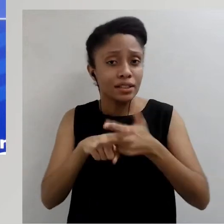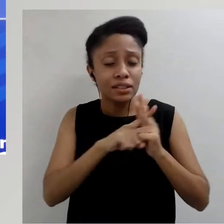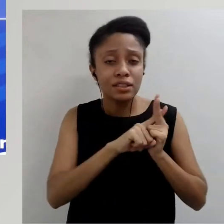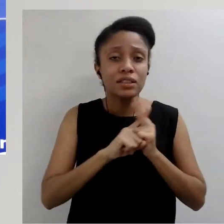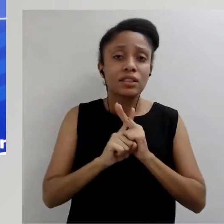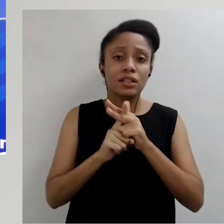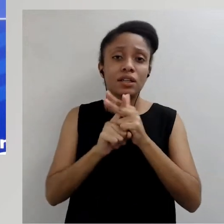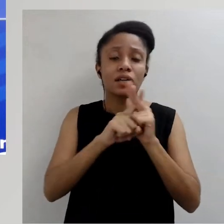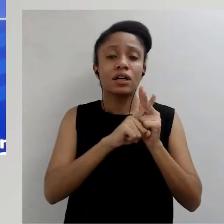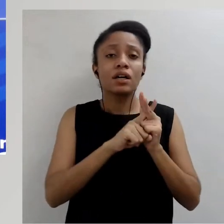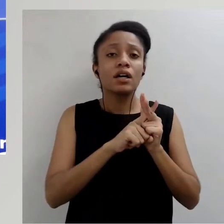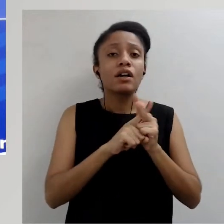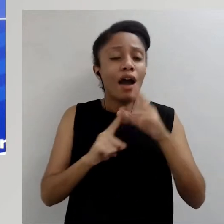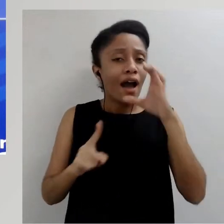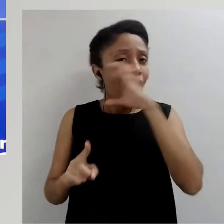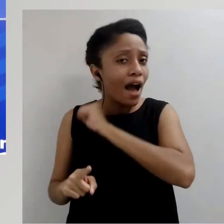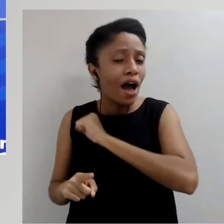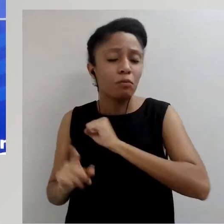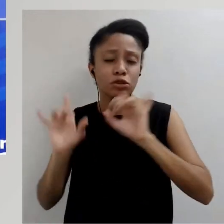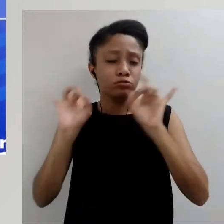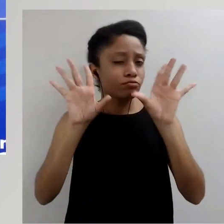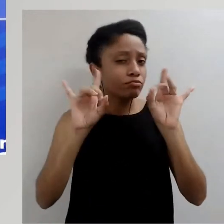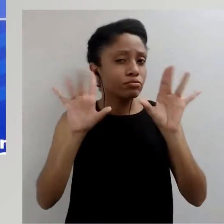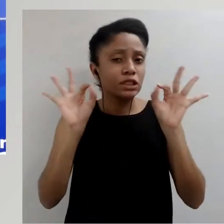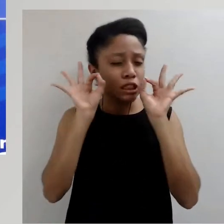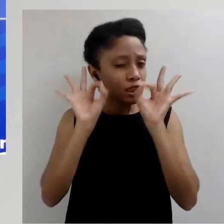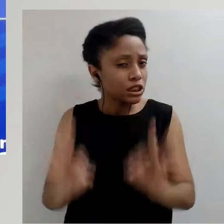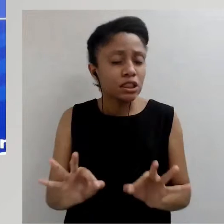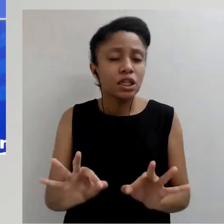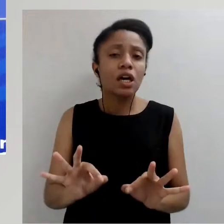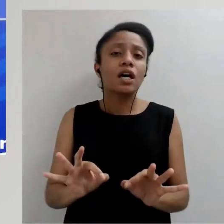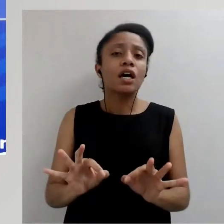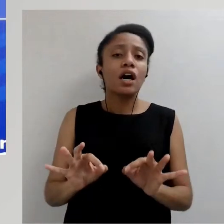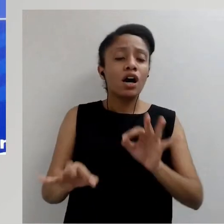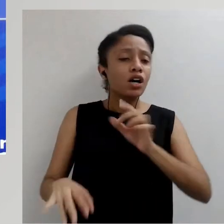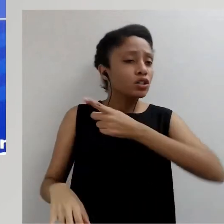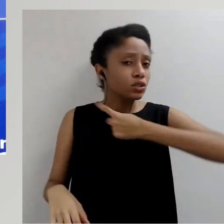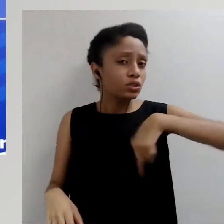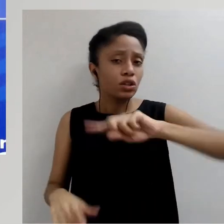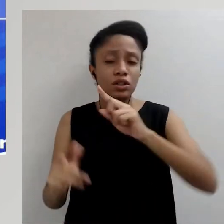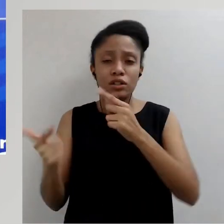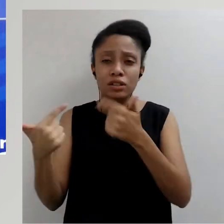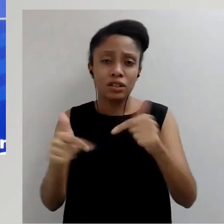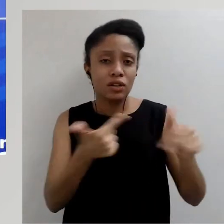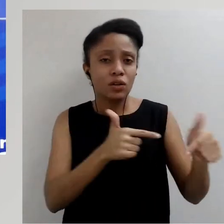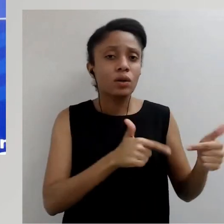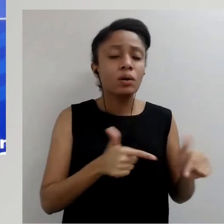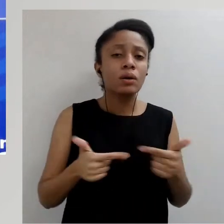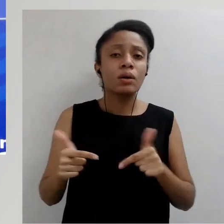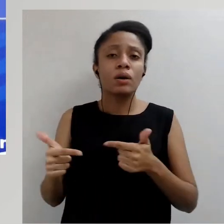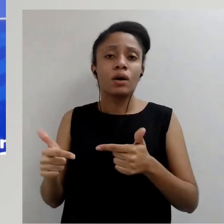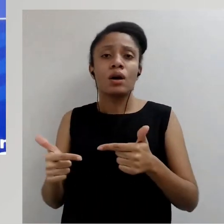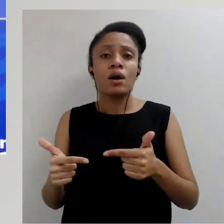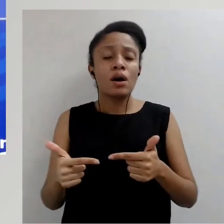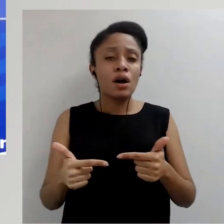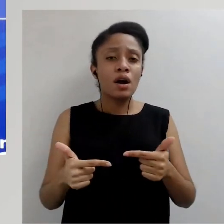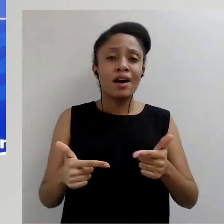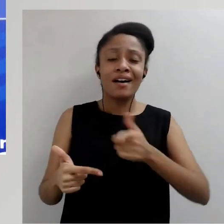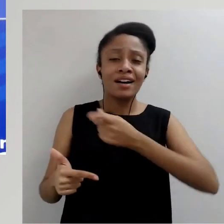So this fixing to be fast enough and efficient enough for us to work with the